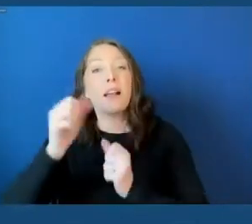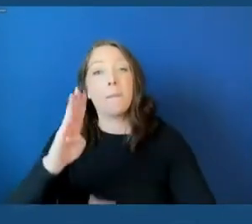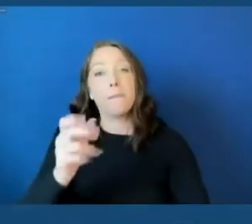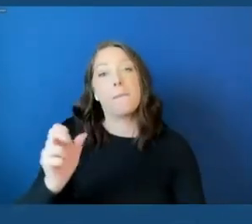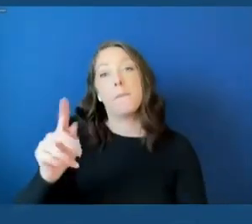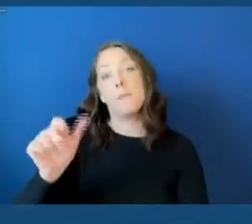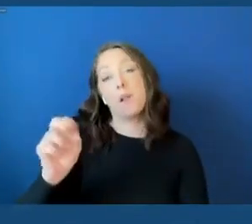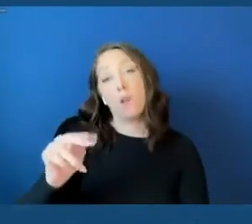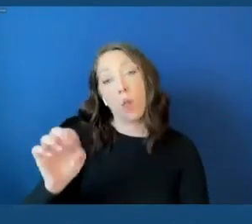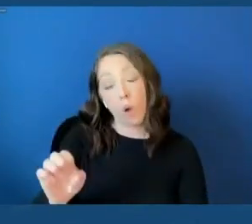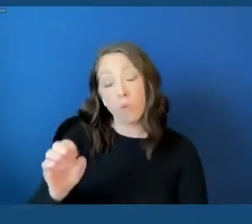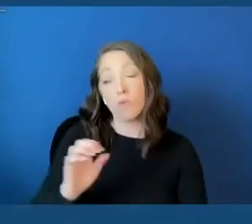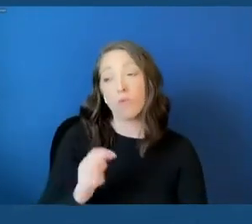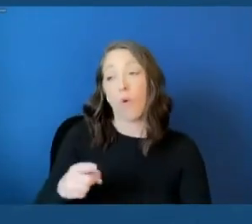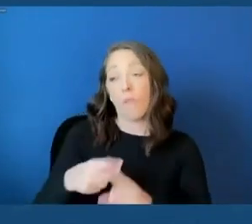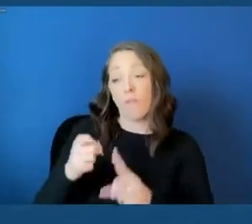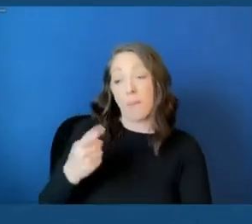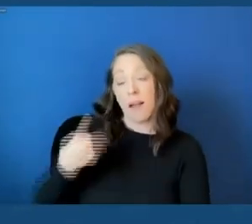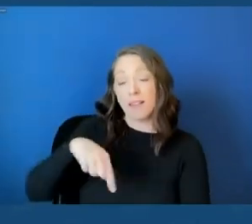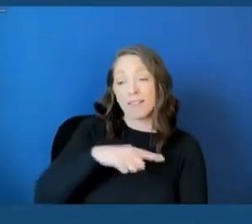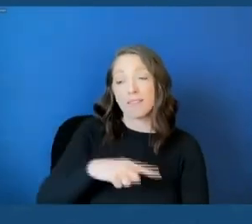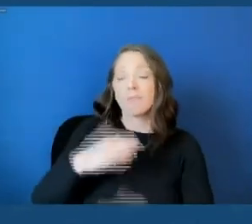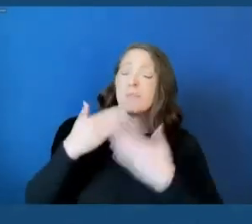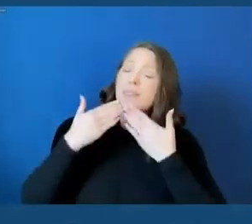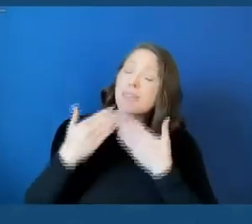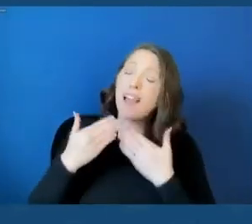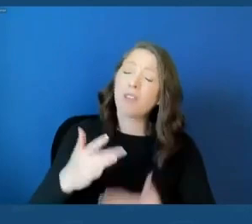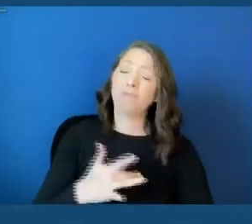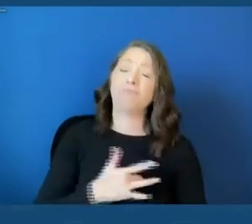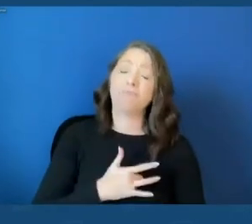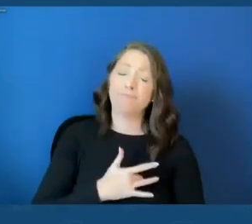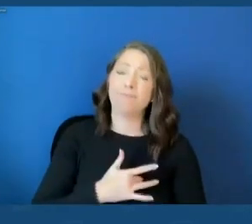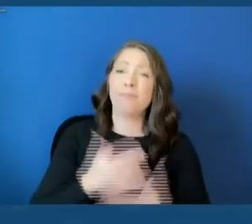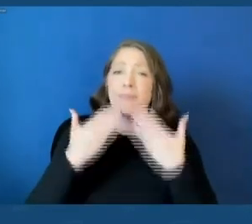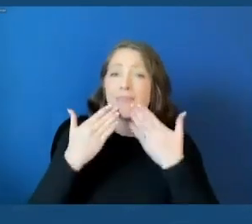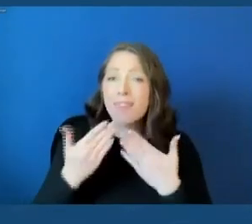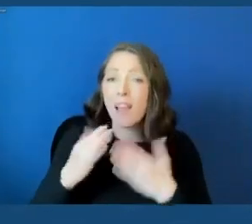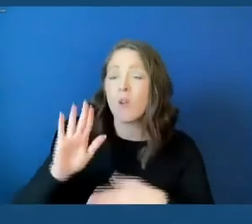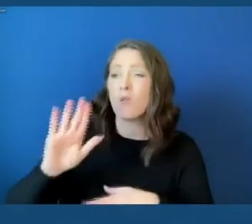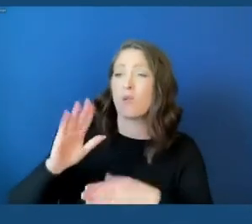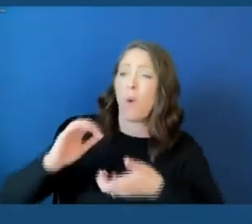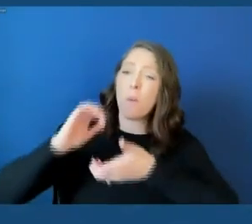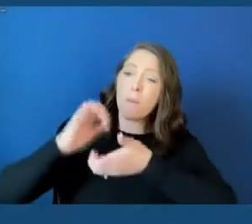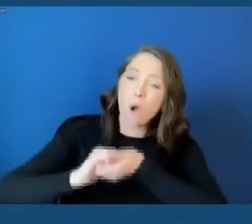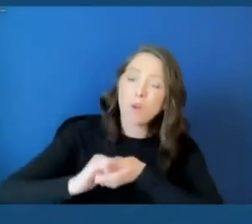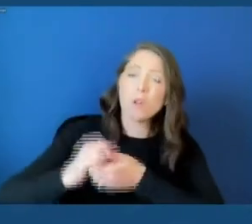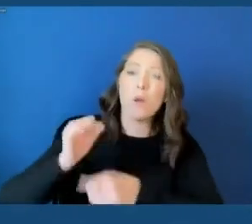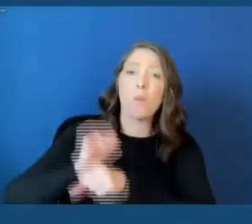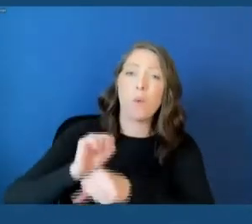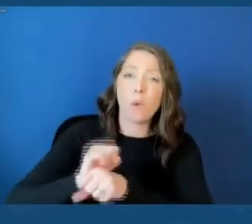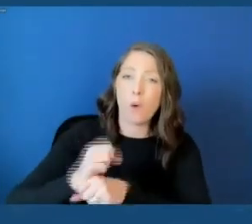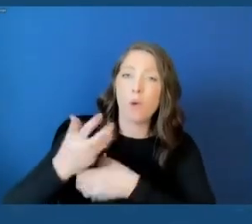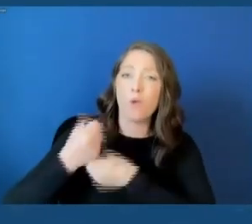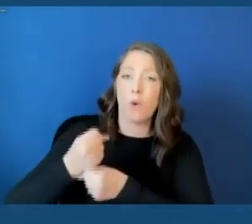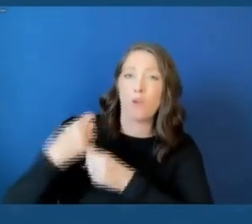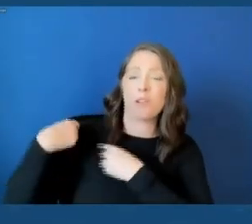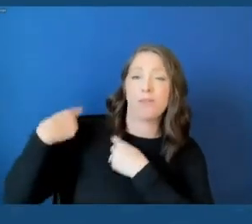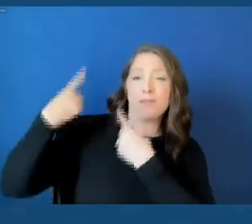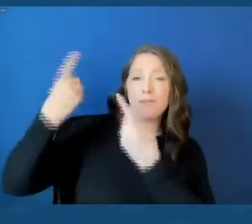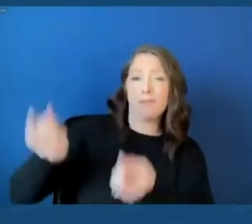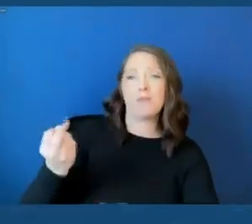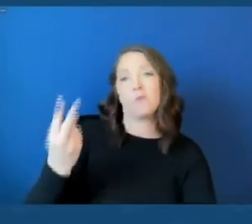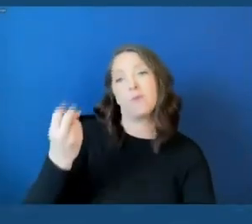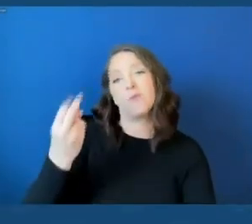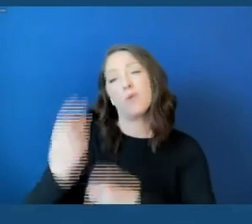the environmental community, thank you from the bottom of our hearts for your partnership, your work, and your courage over the last 12 years. We